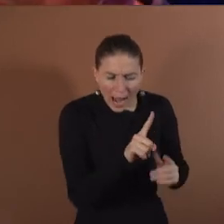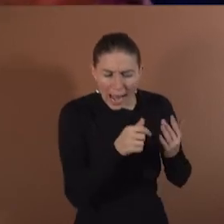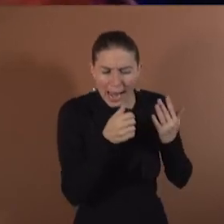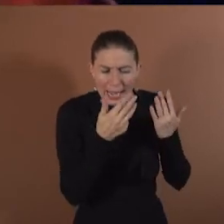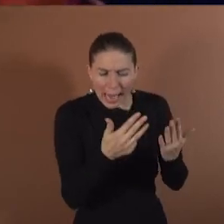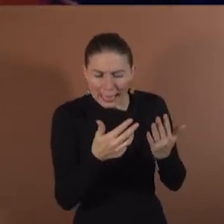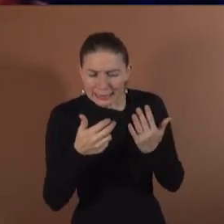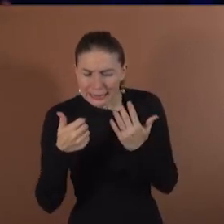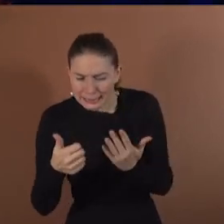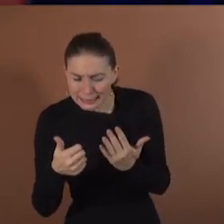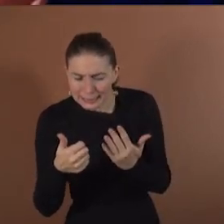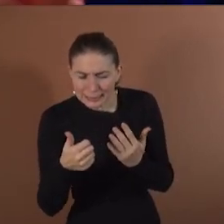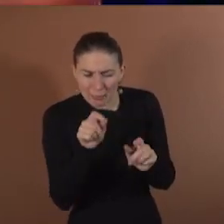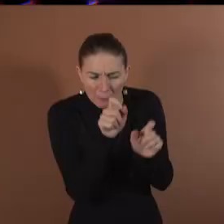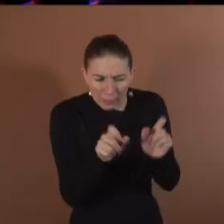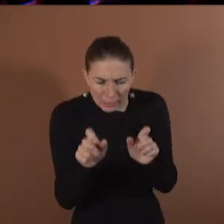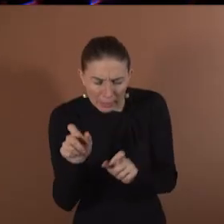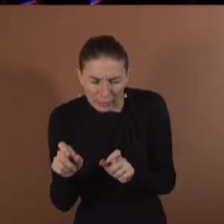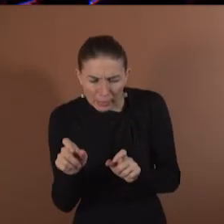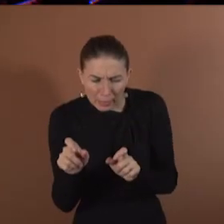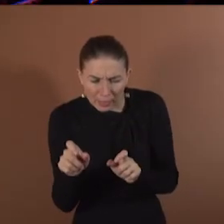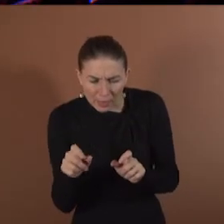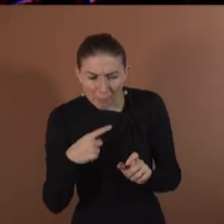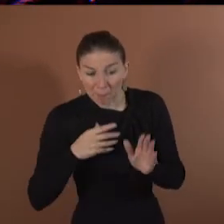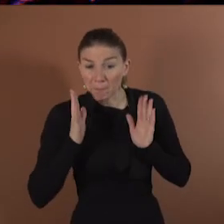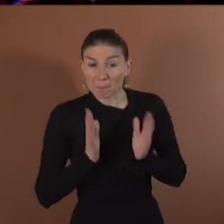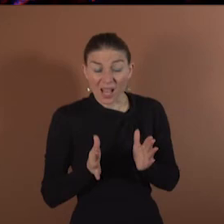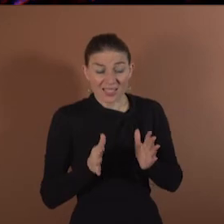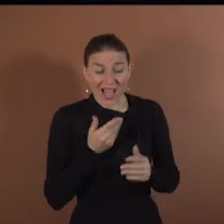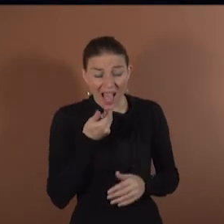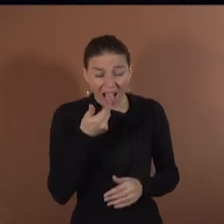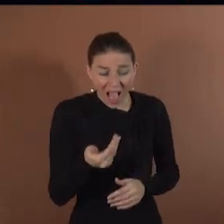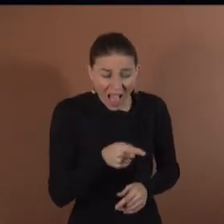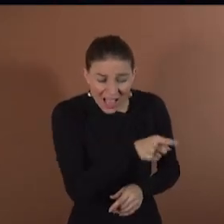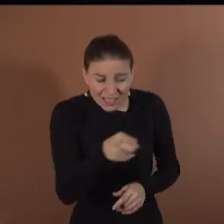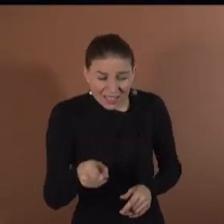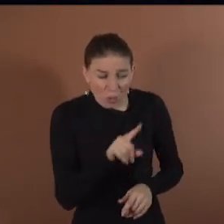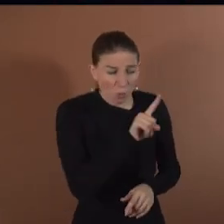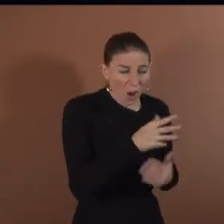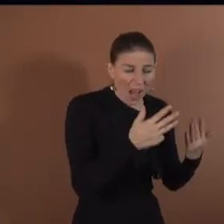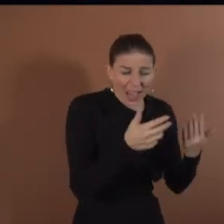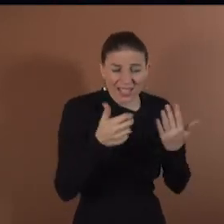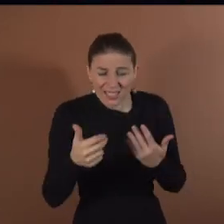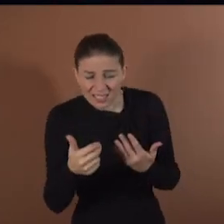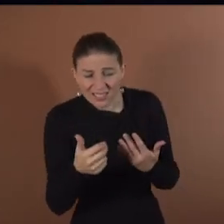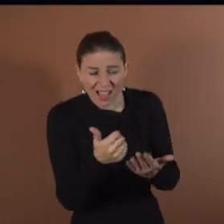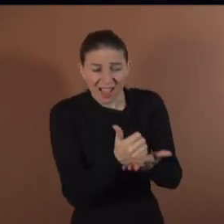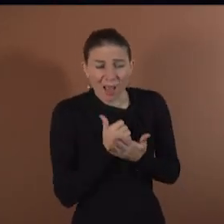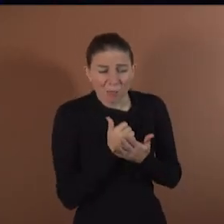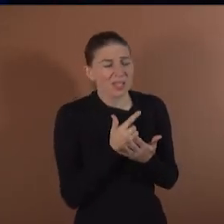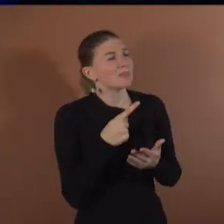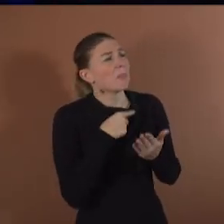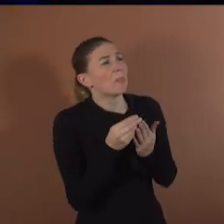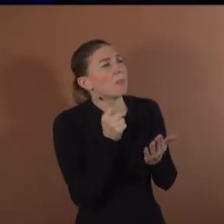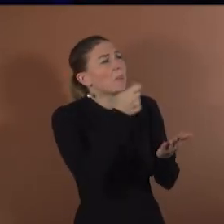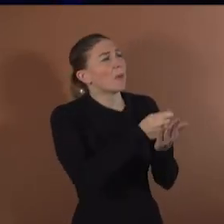for deciding on birthday presents for your mother. You might think that it would be more useful to try and solve climate change or poverty or something of that